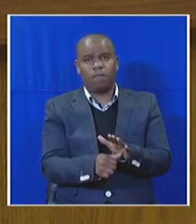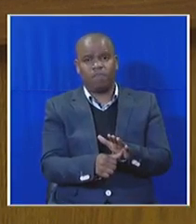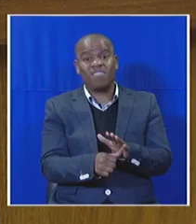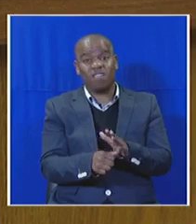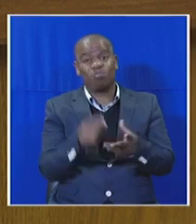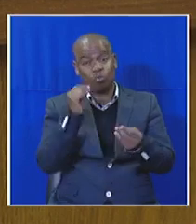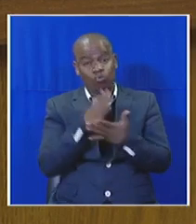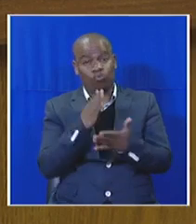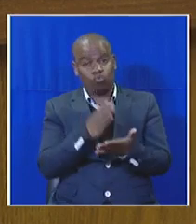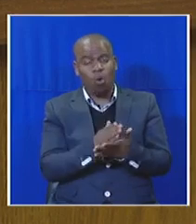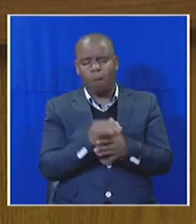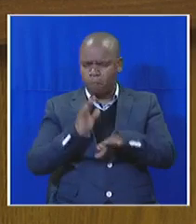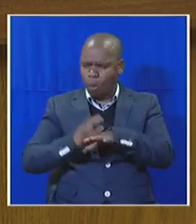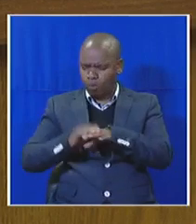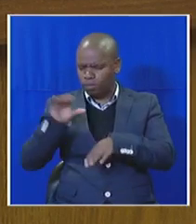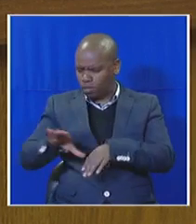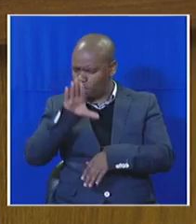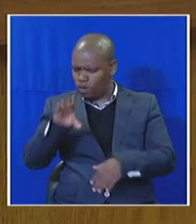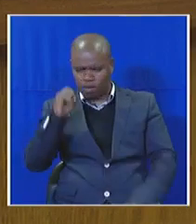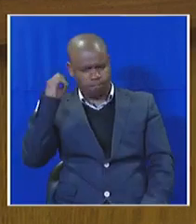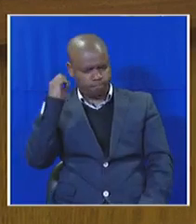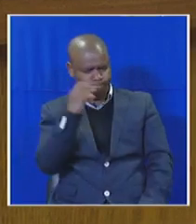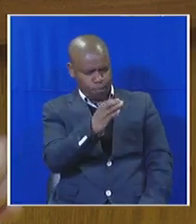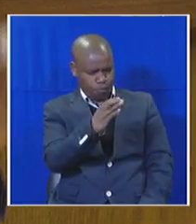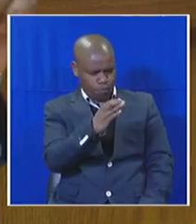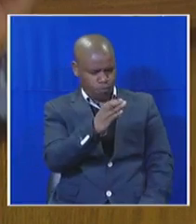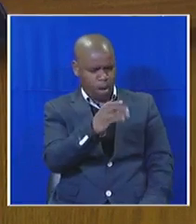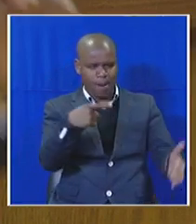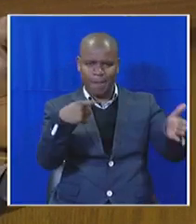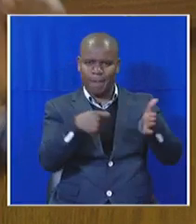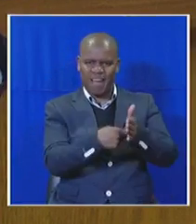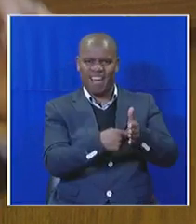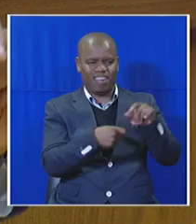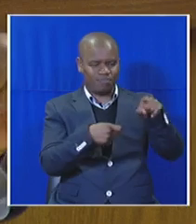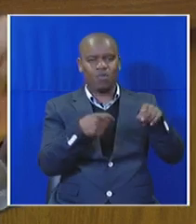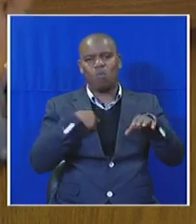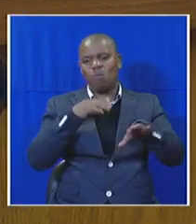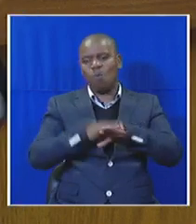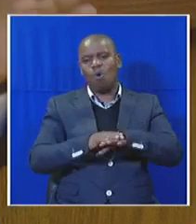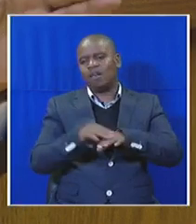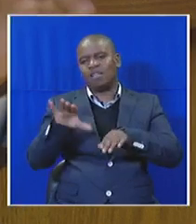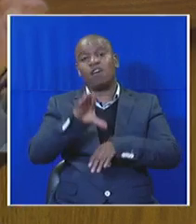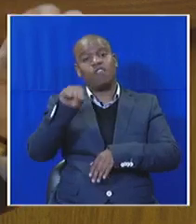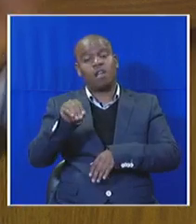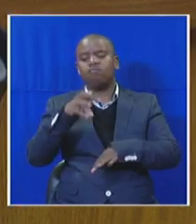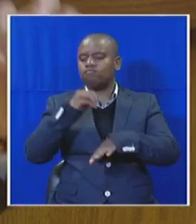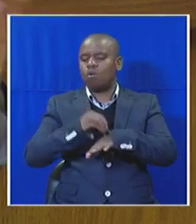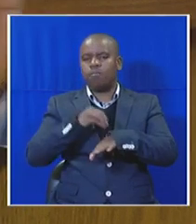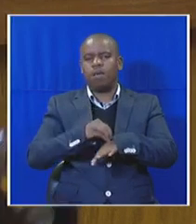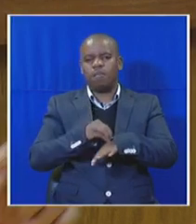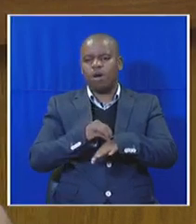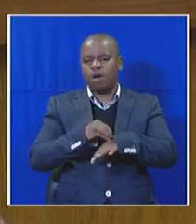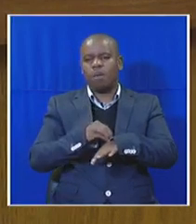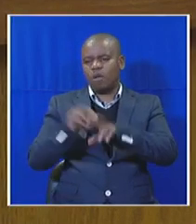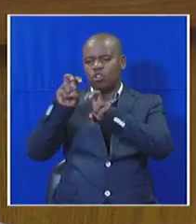We need to invest so that we can solve the problems of energy in this country. That's the reason why we took